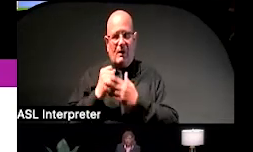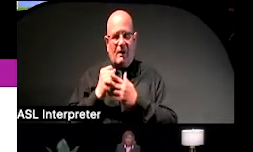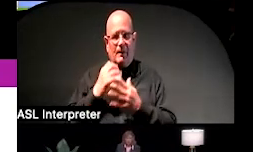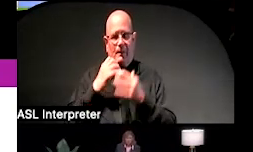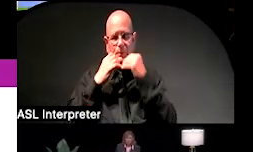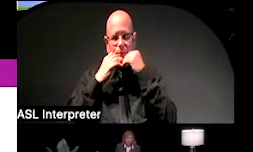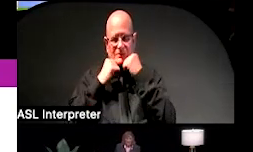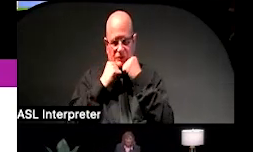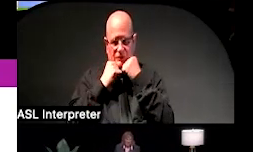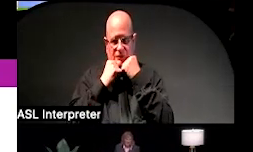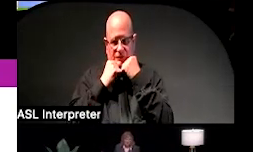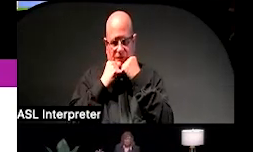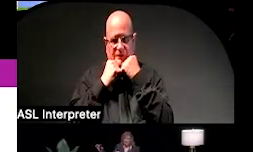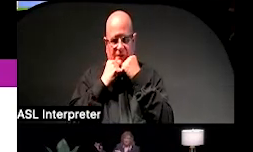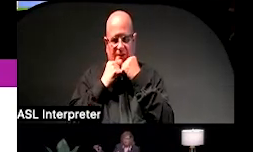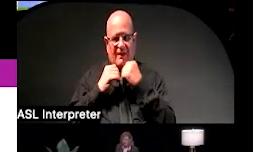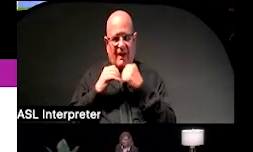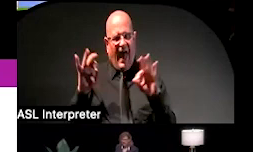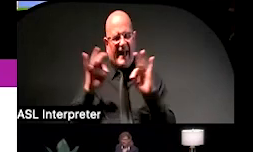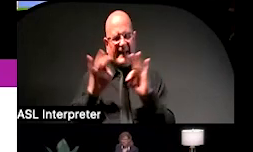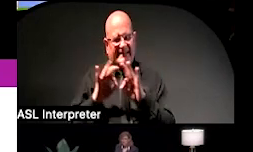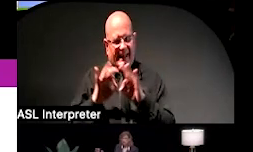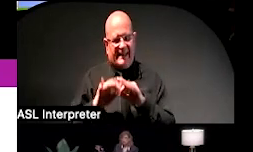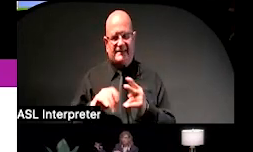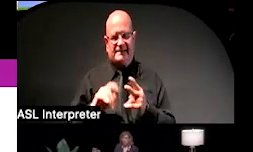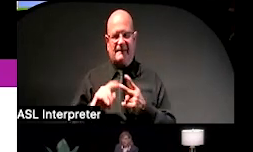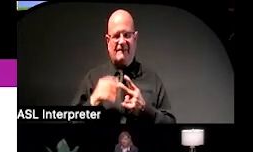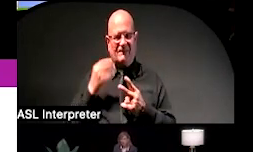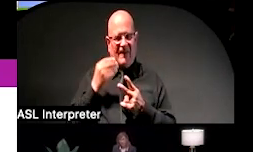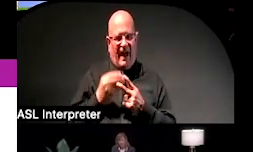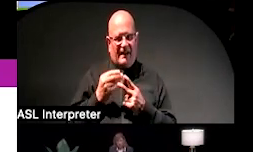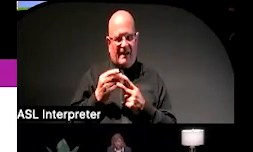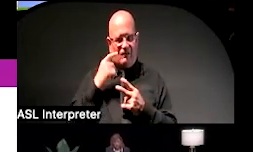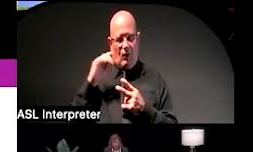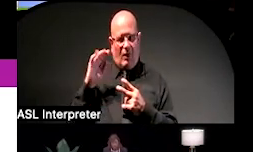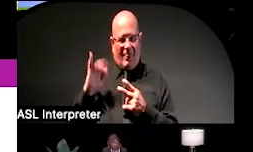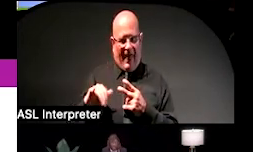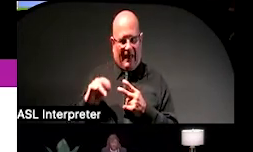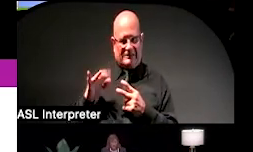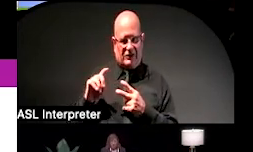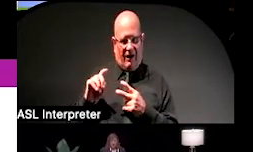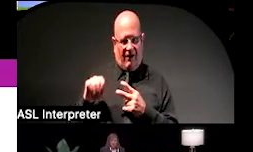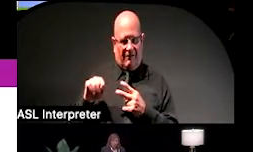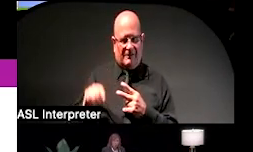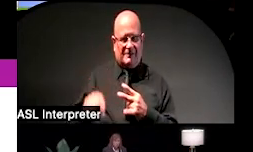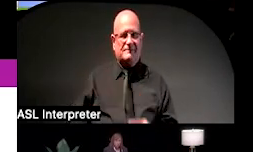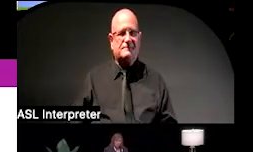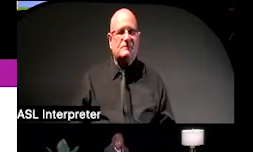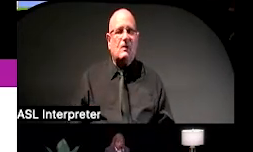preserve assets and finances for that child